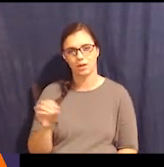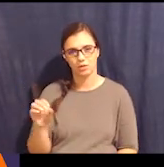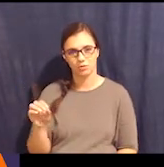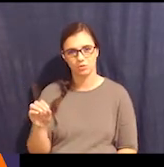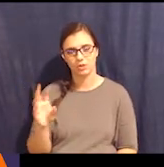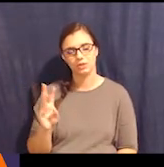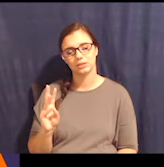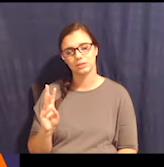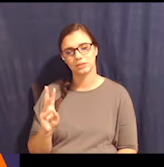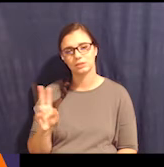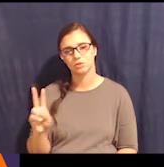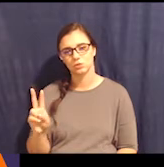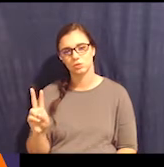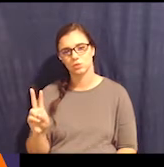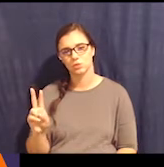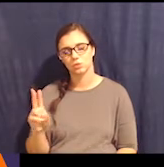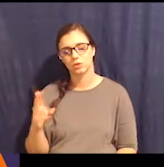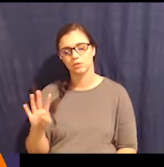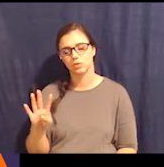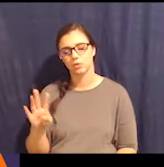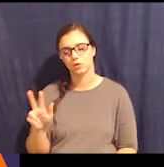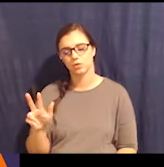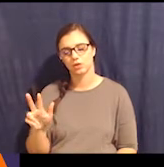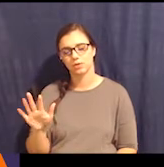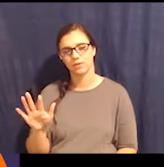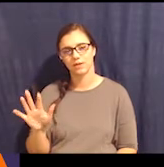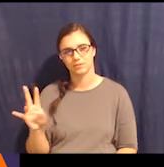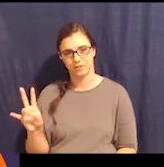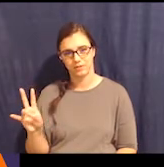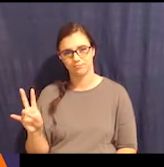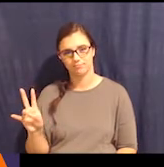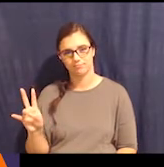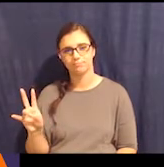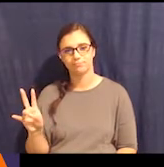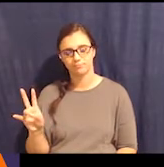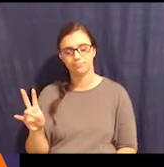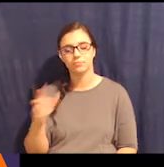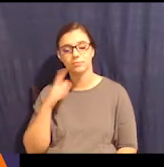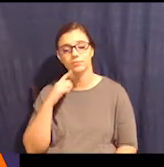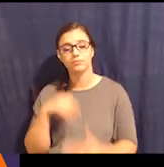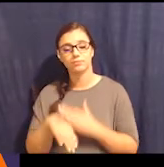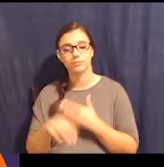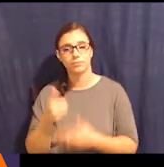1-800-662-4357. To access the helpline through TTY, dial